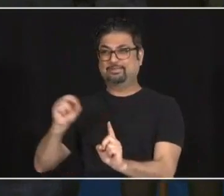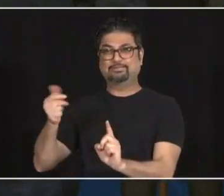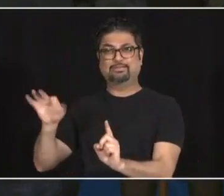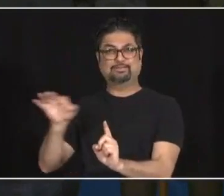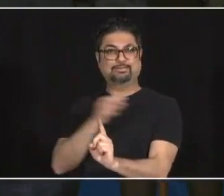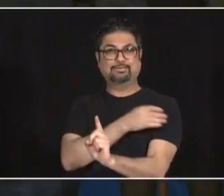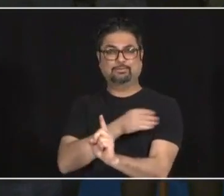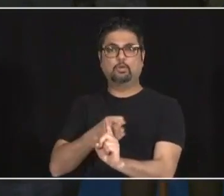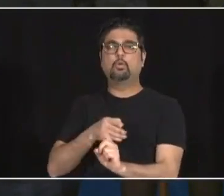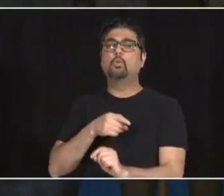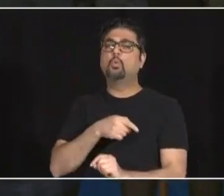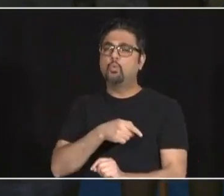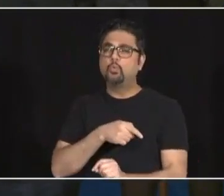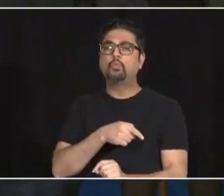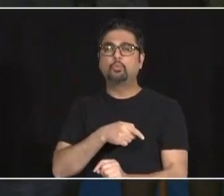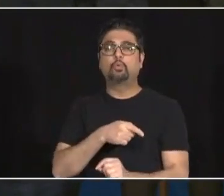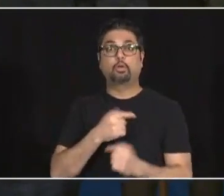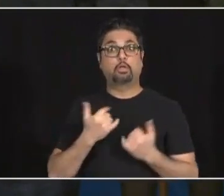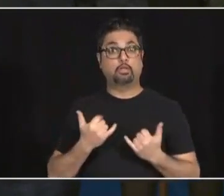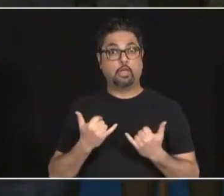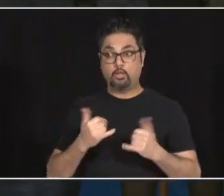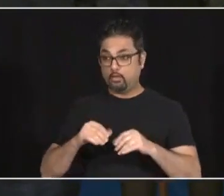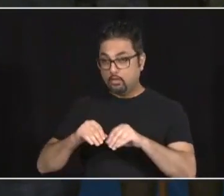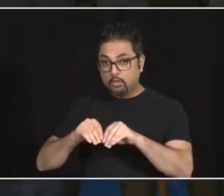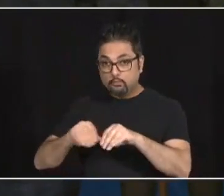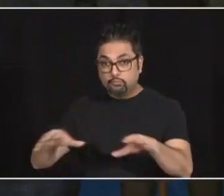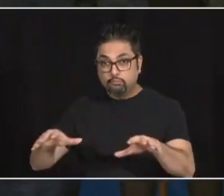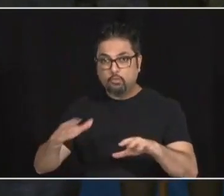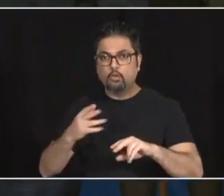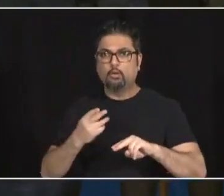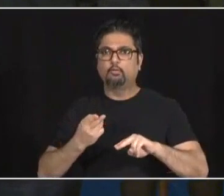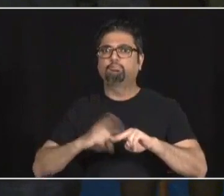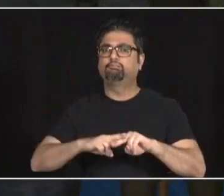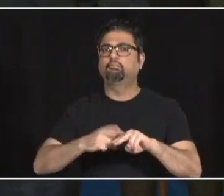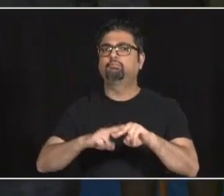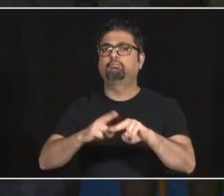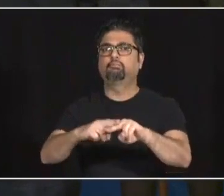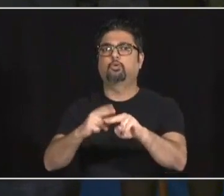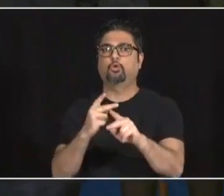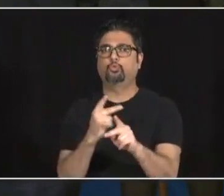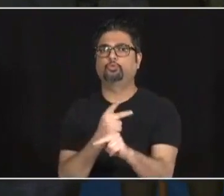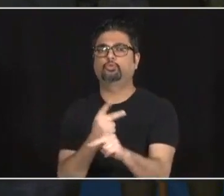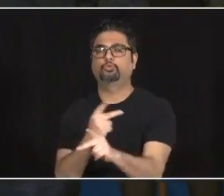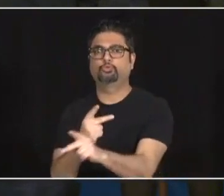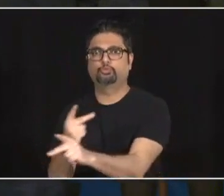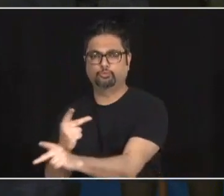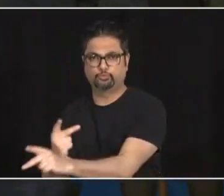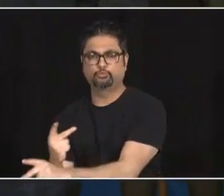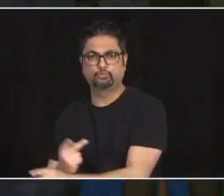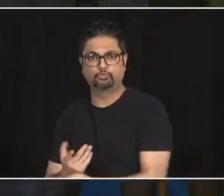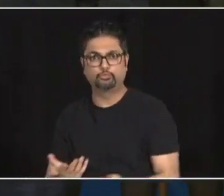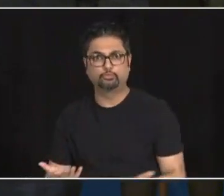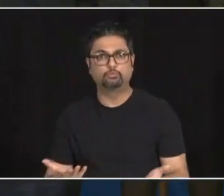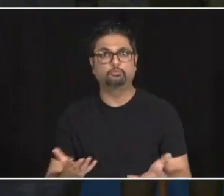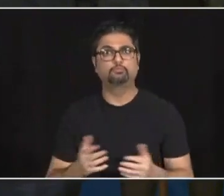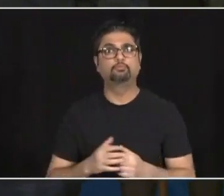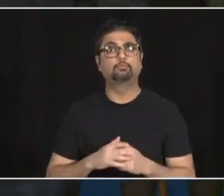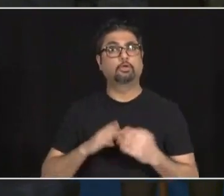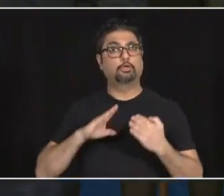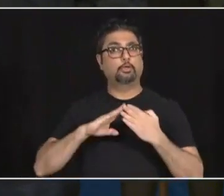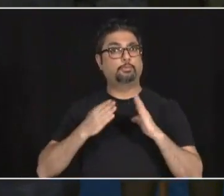surrounding infection and COVID-19 even in the community. So that has impacted our long-term care homes.